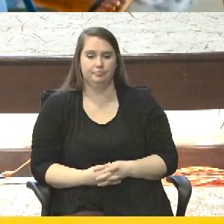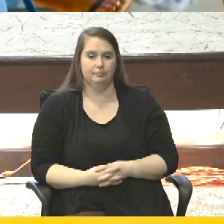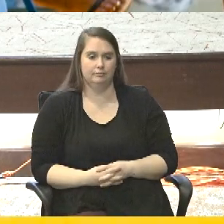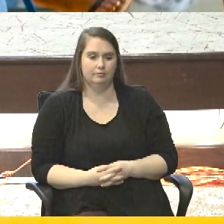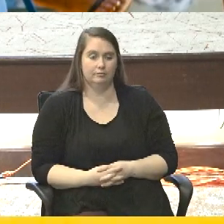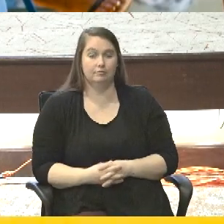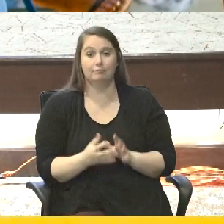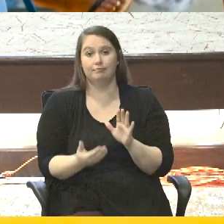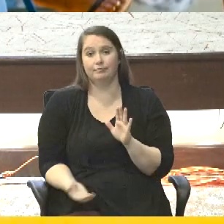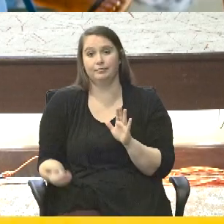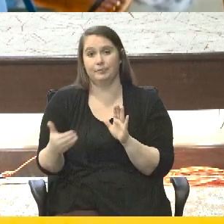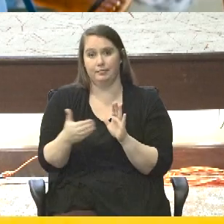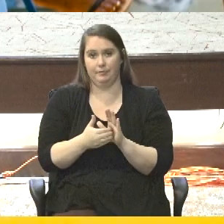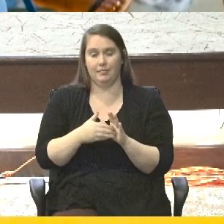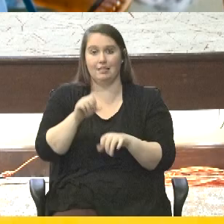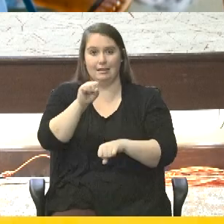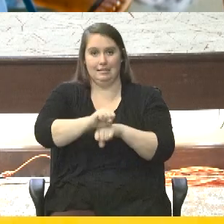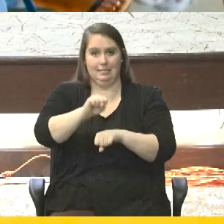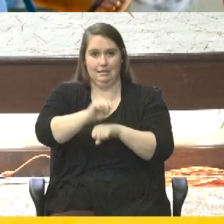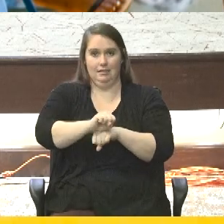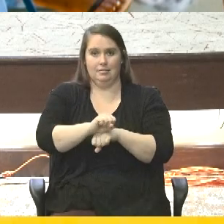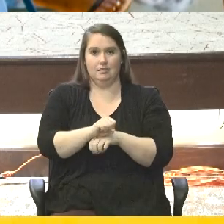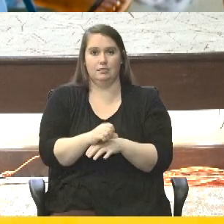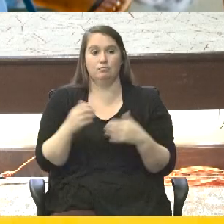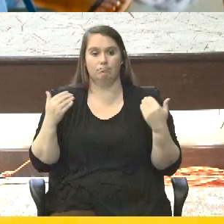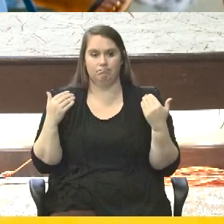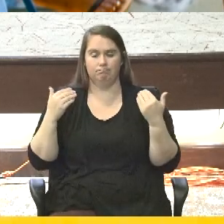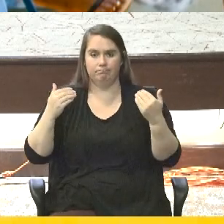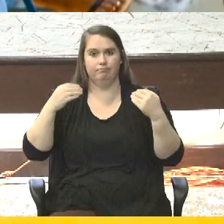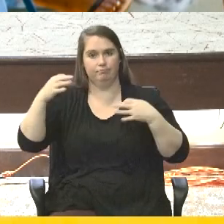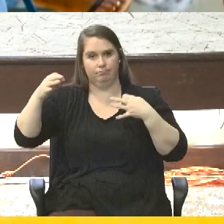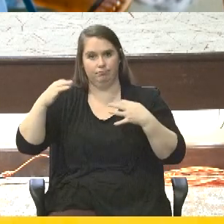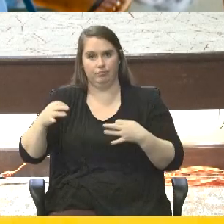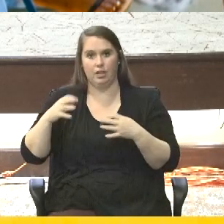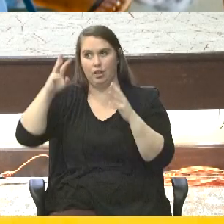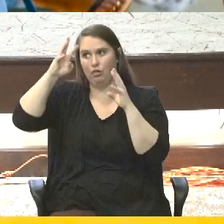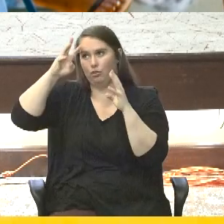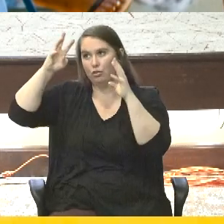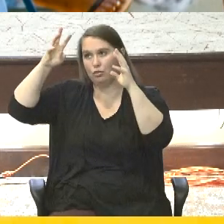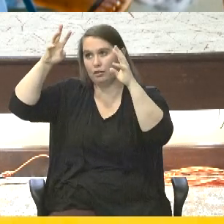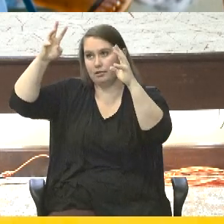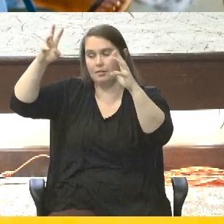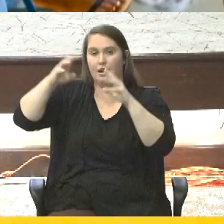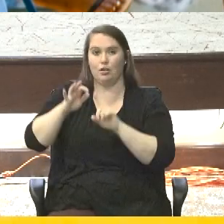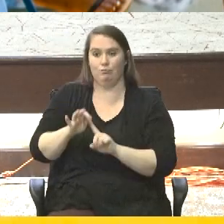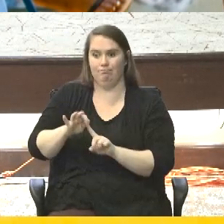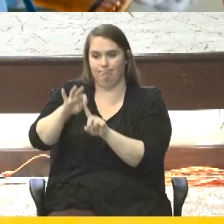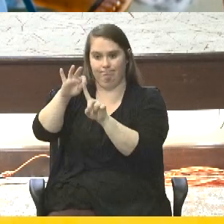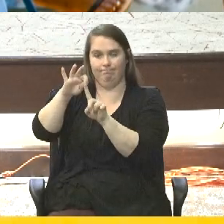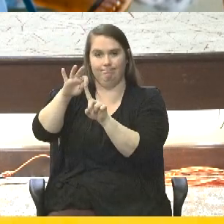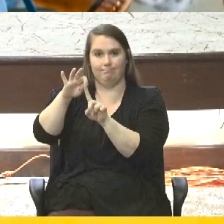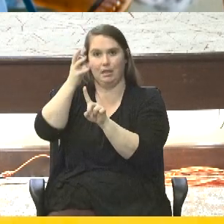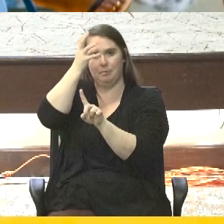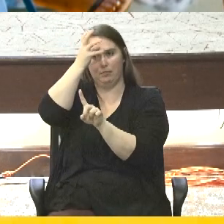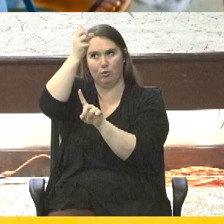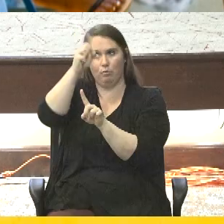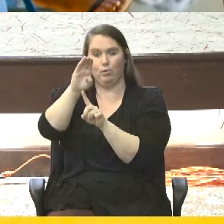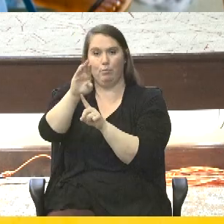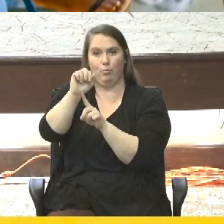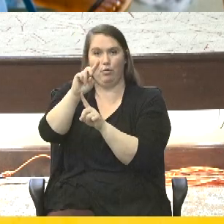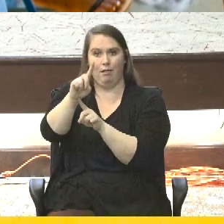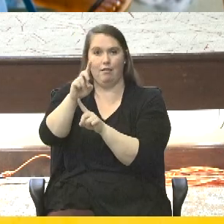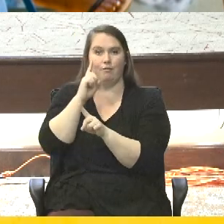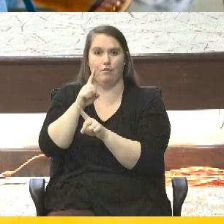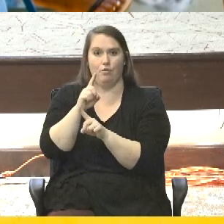So again, our task is to identify, define, and create a unique, representative, and memorable brand